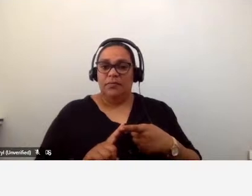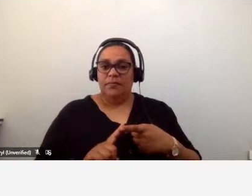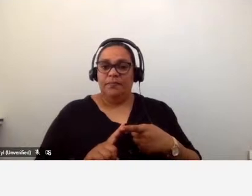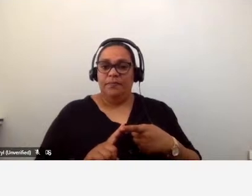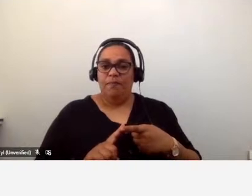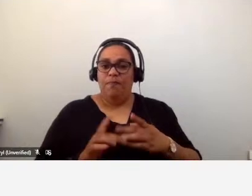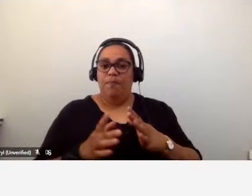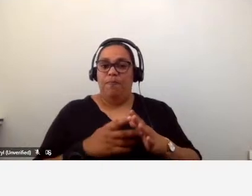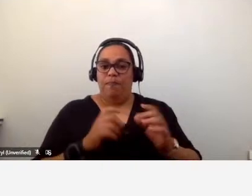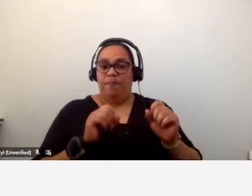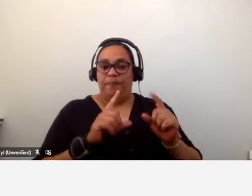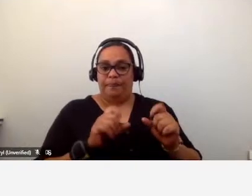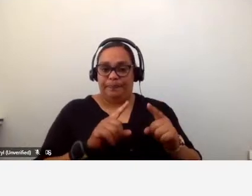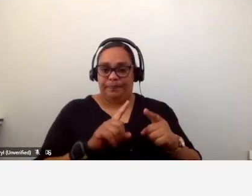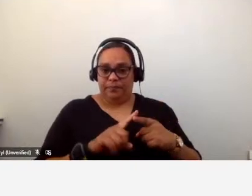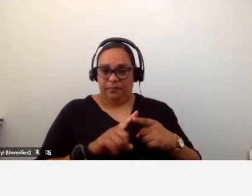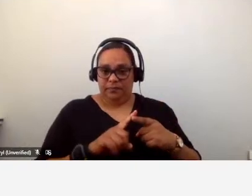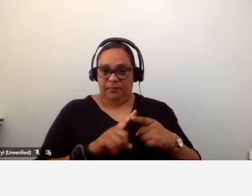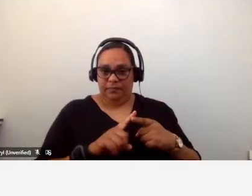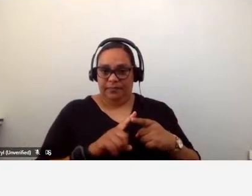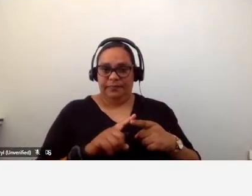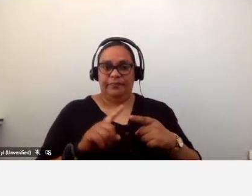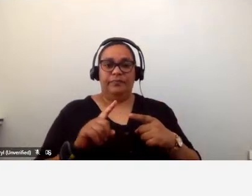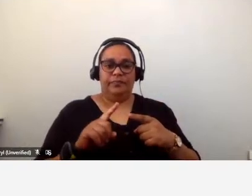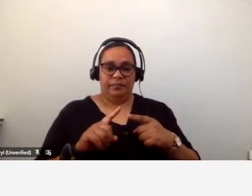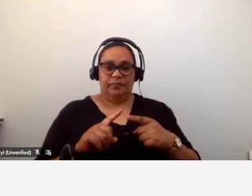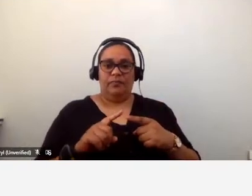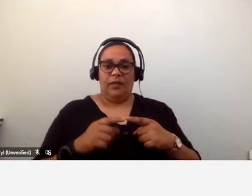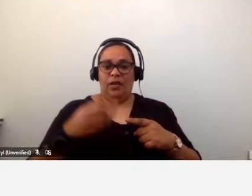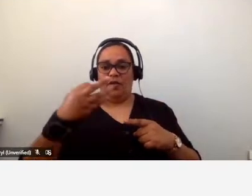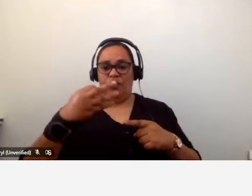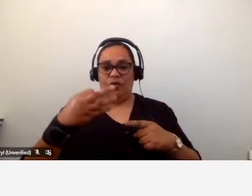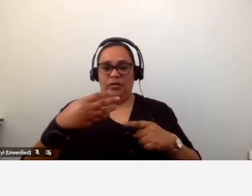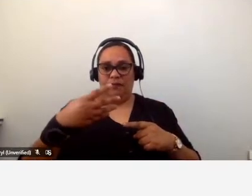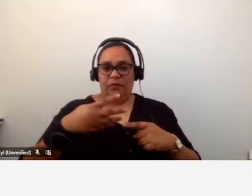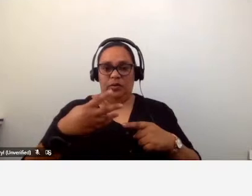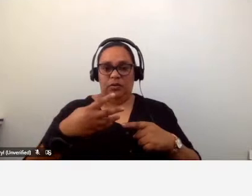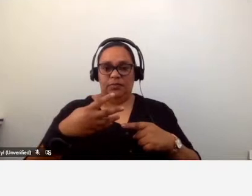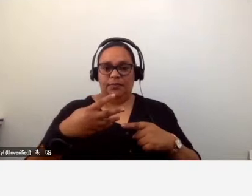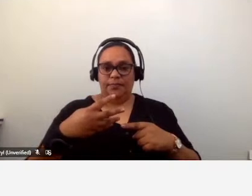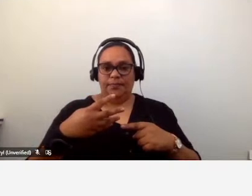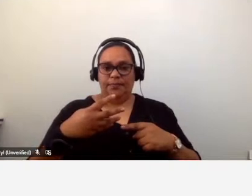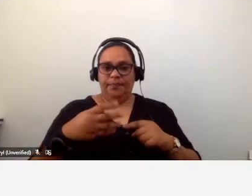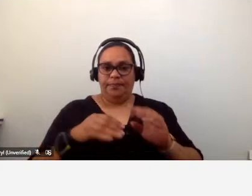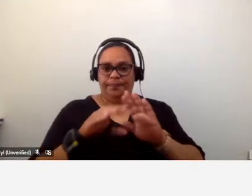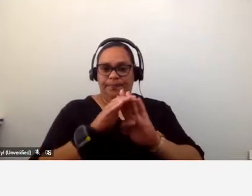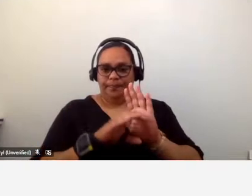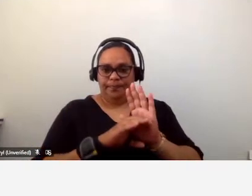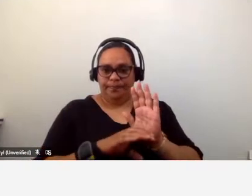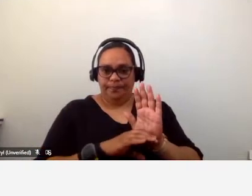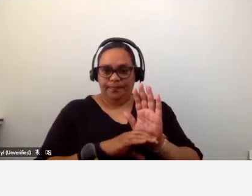On page 11, the 3rd, 4th paragraph.